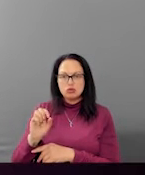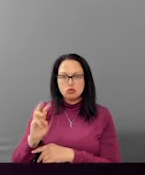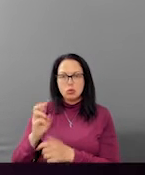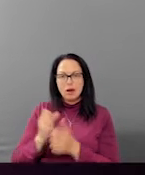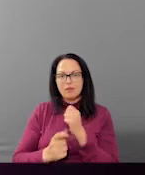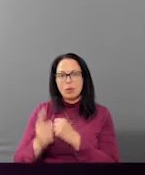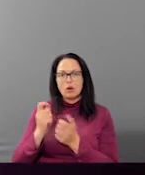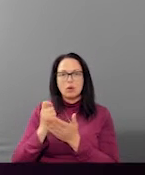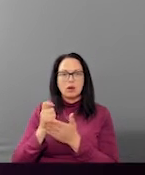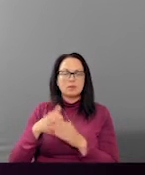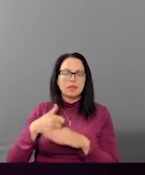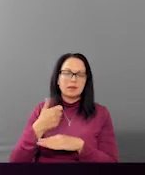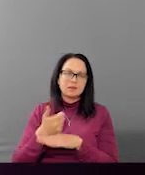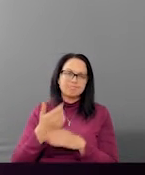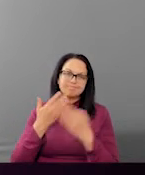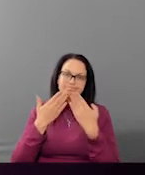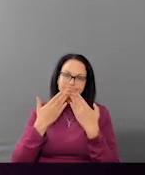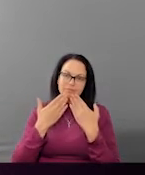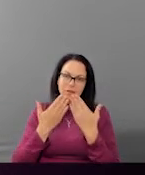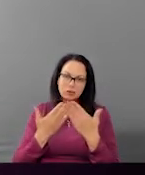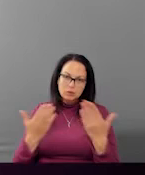together. Thank you so much.